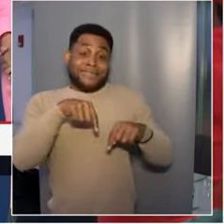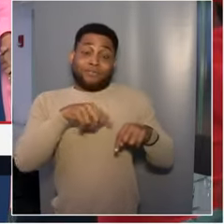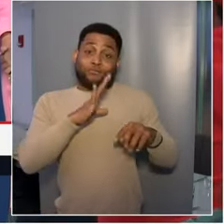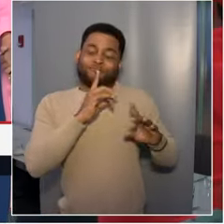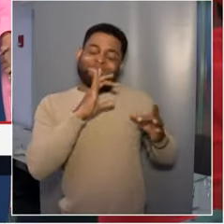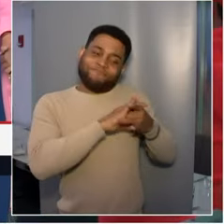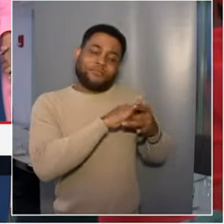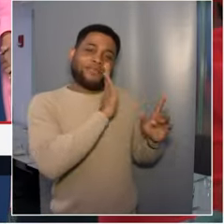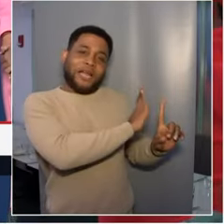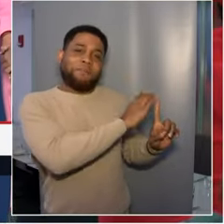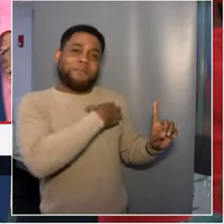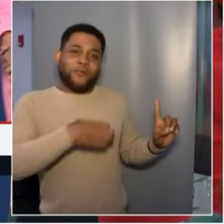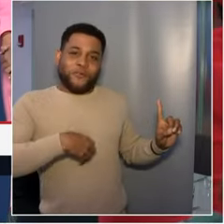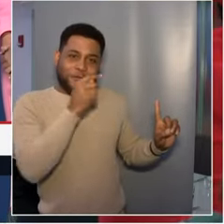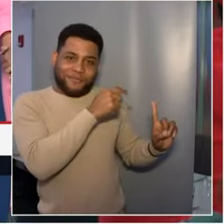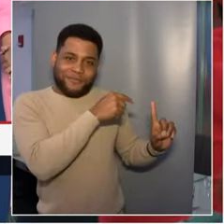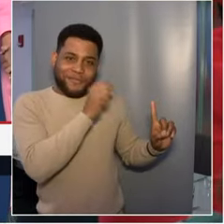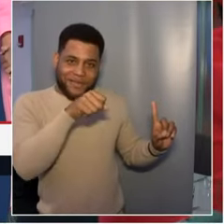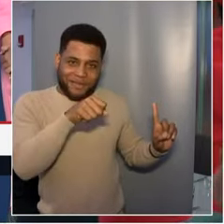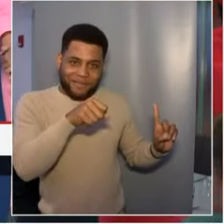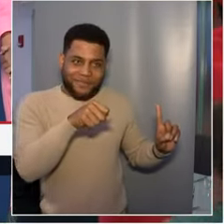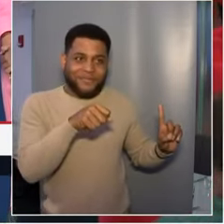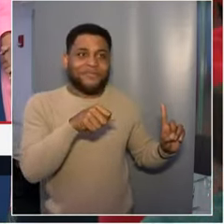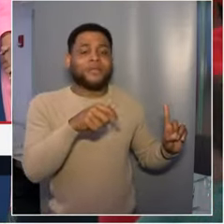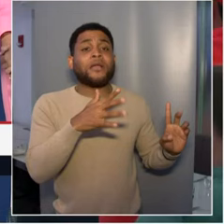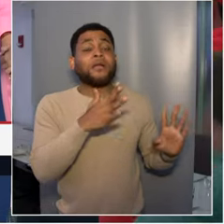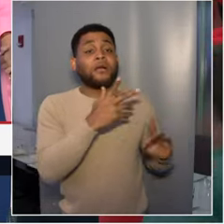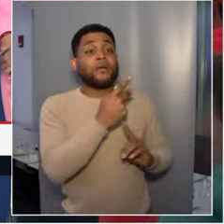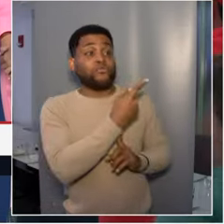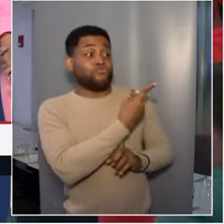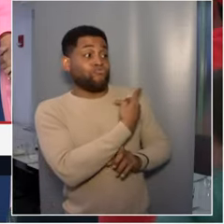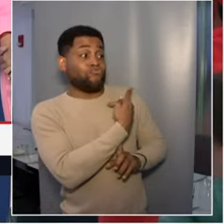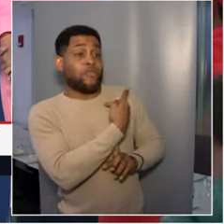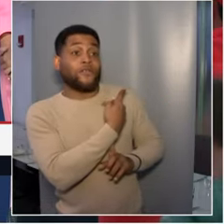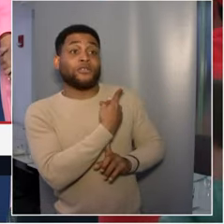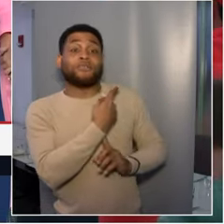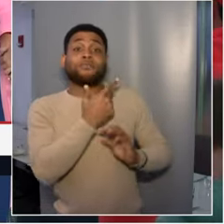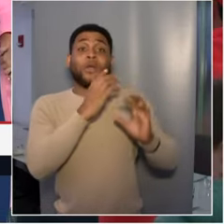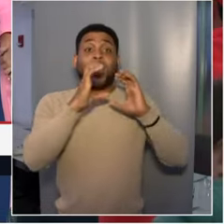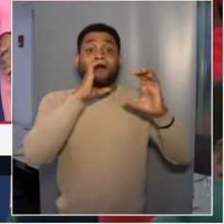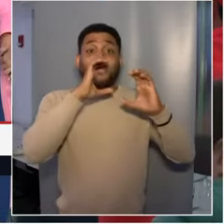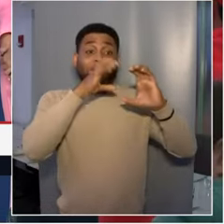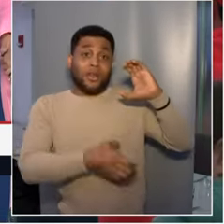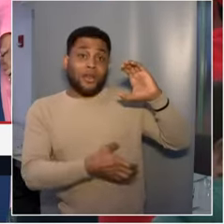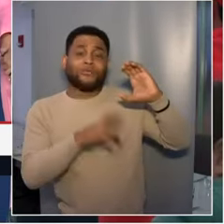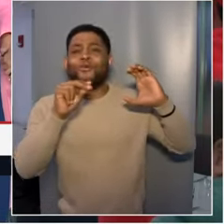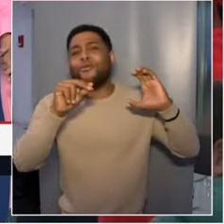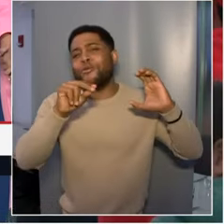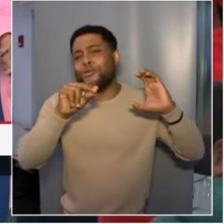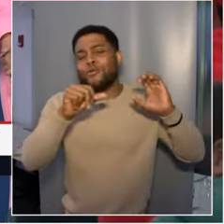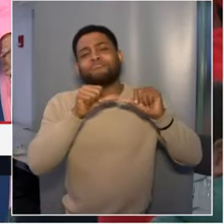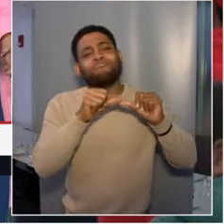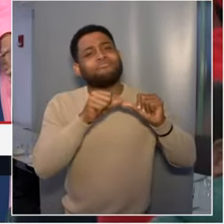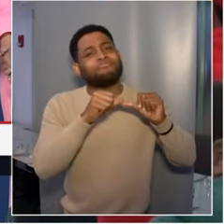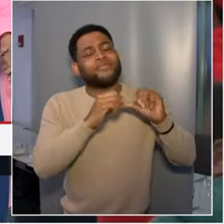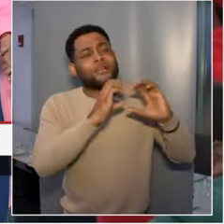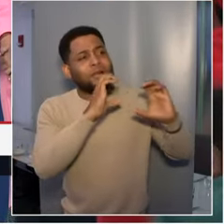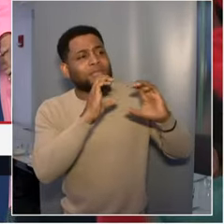talking to me, and I would have stopped talking to her. And she did the right thing as a business